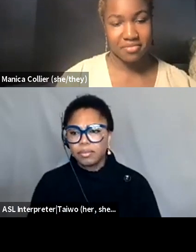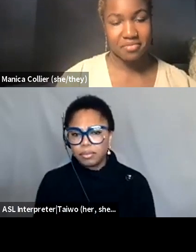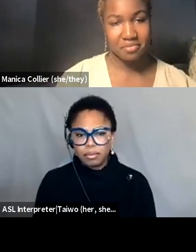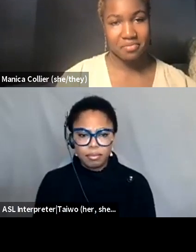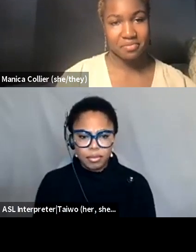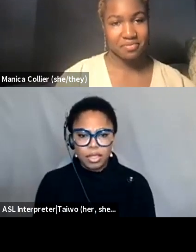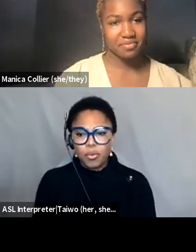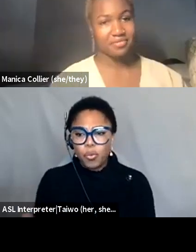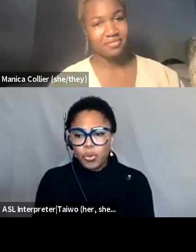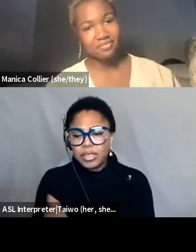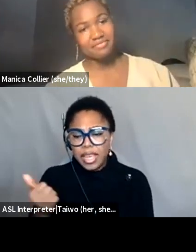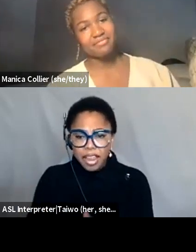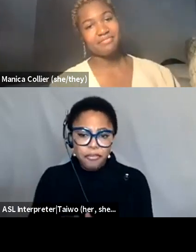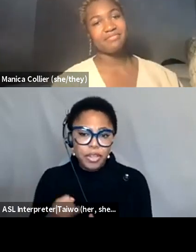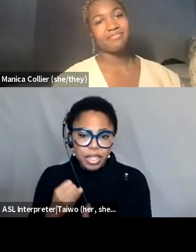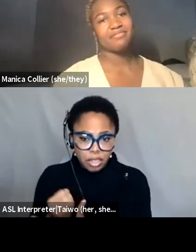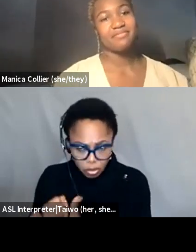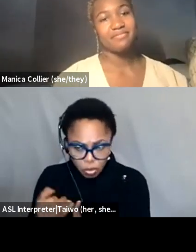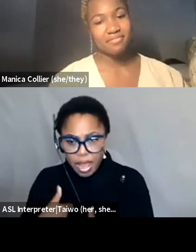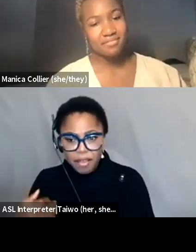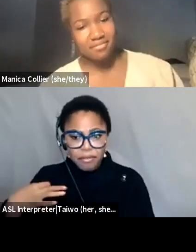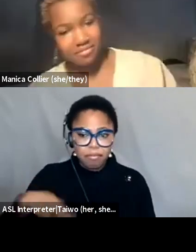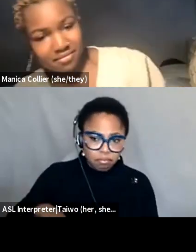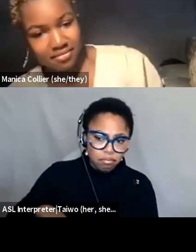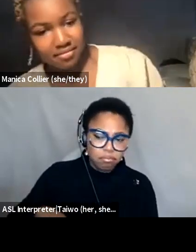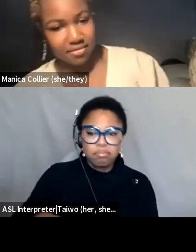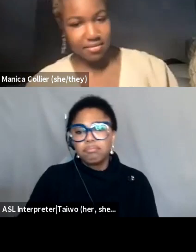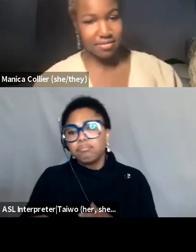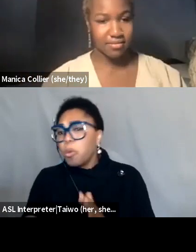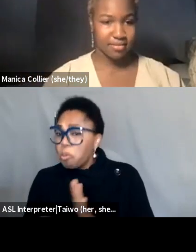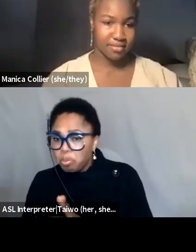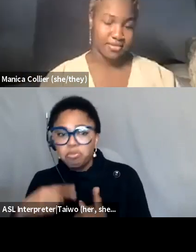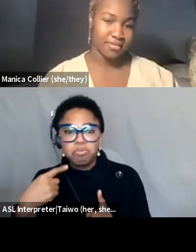What is with every intervention, there's gains and losses. So what did she gain?